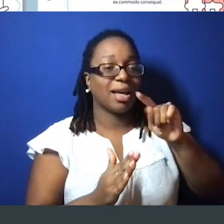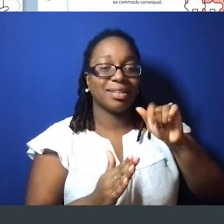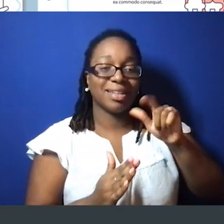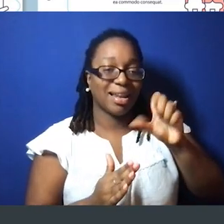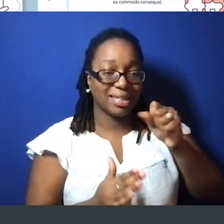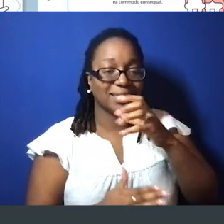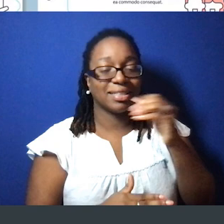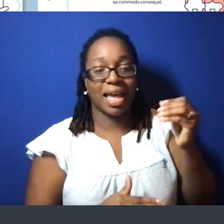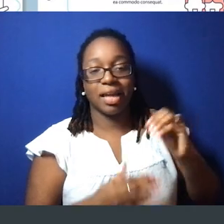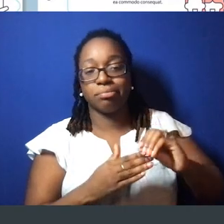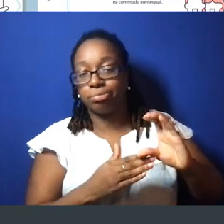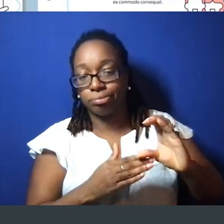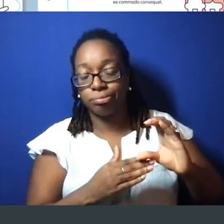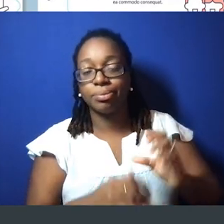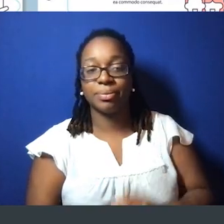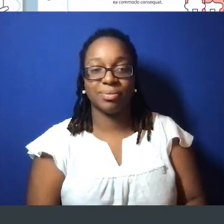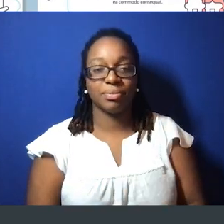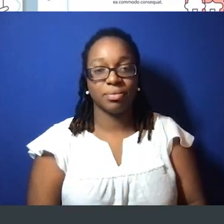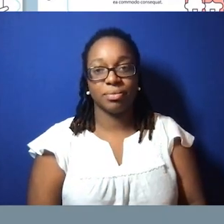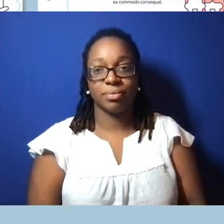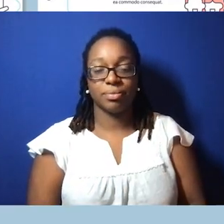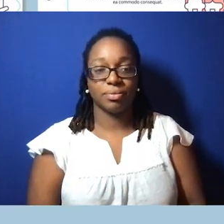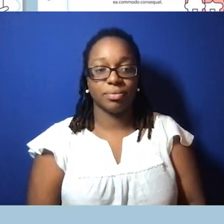of italics and uppercase letters.